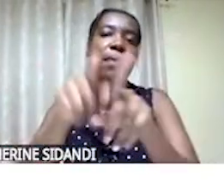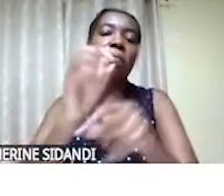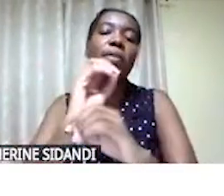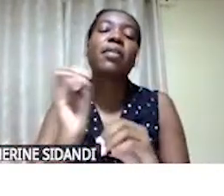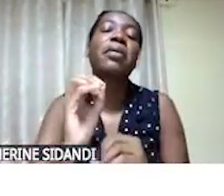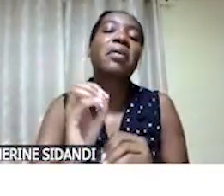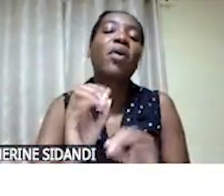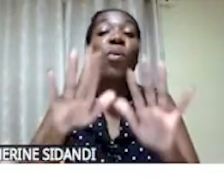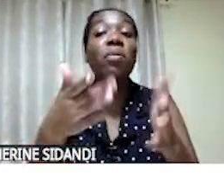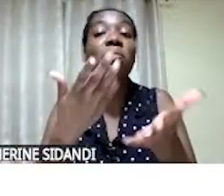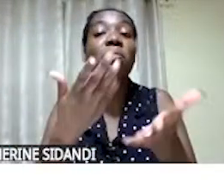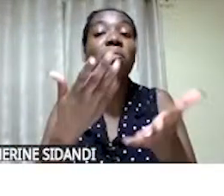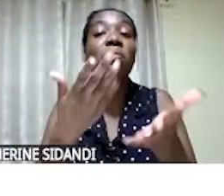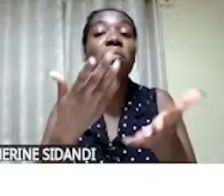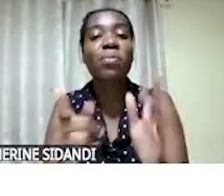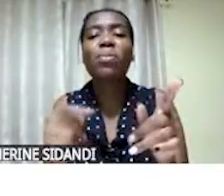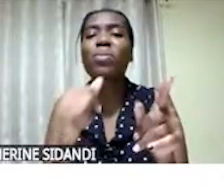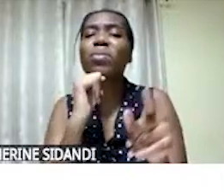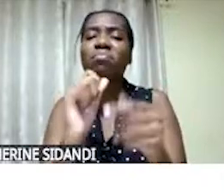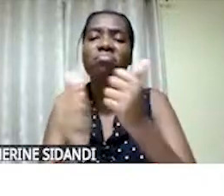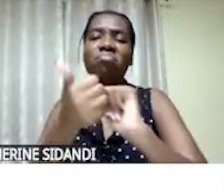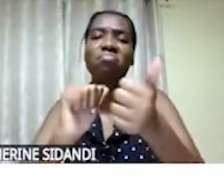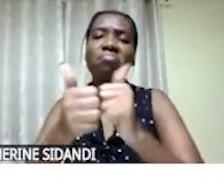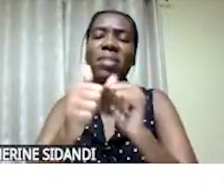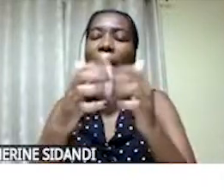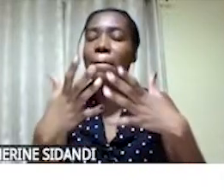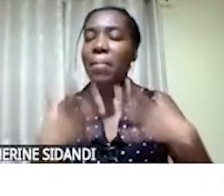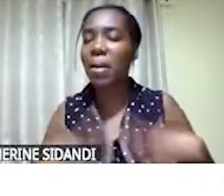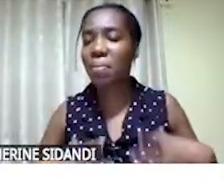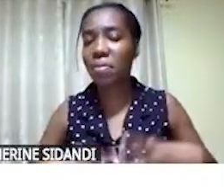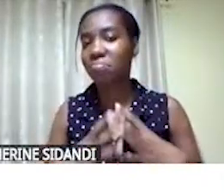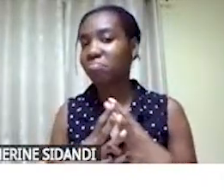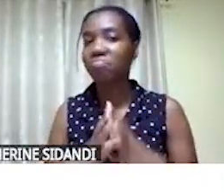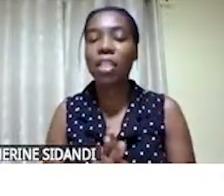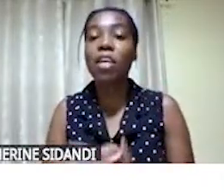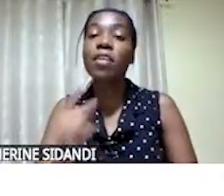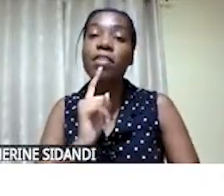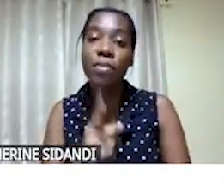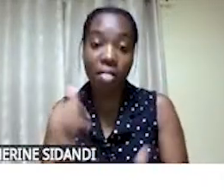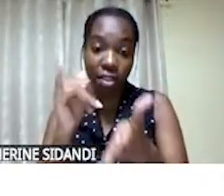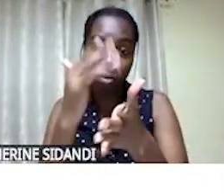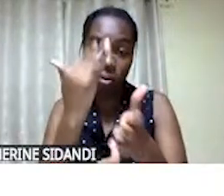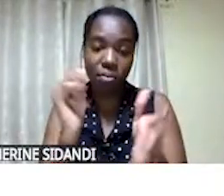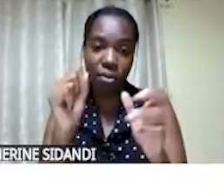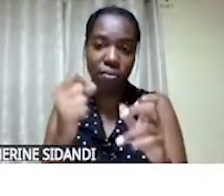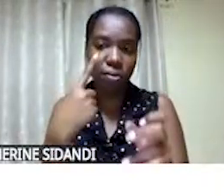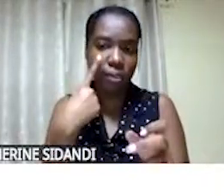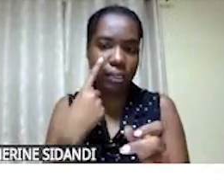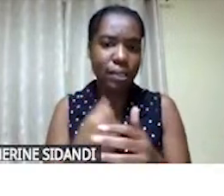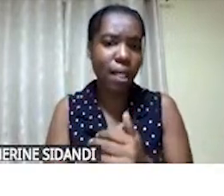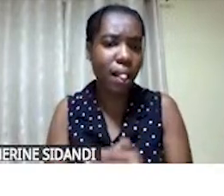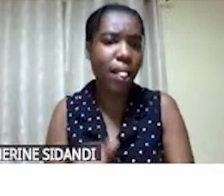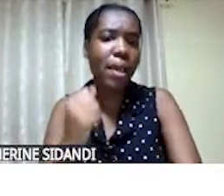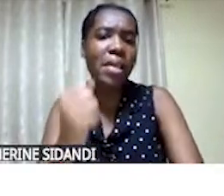because our strategies are very, very different. And that's why you see, even after some years, a company can, redo its